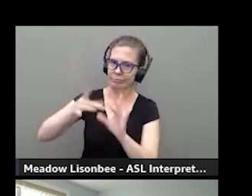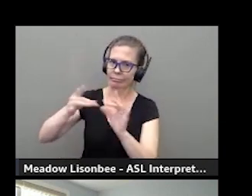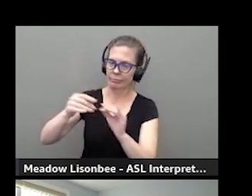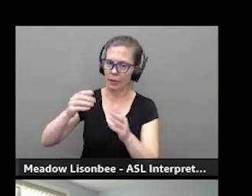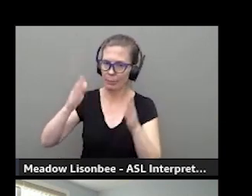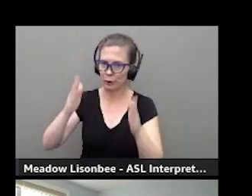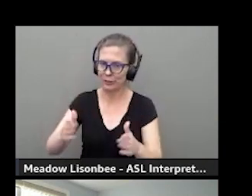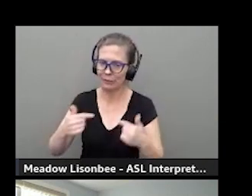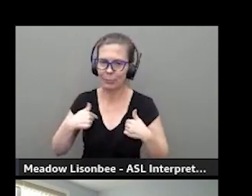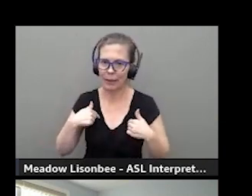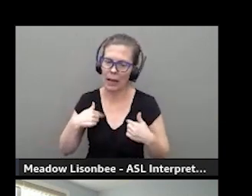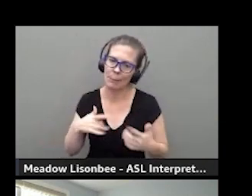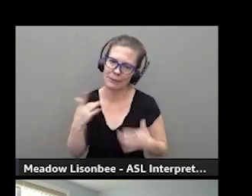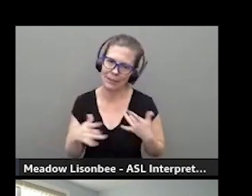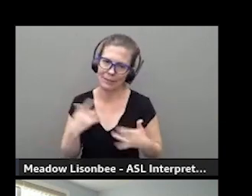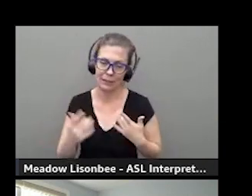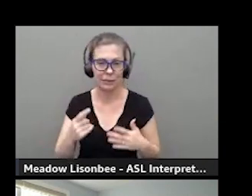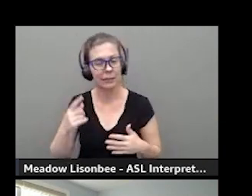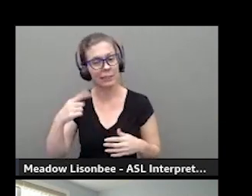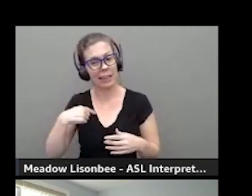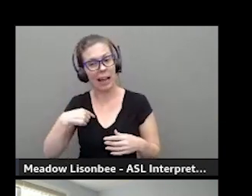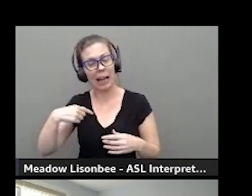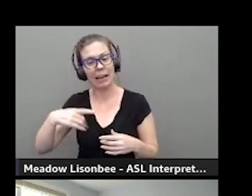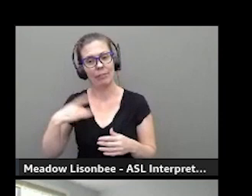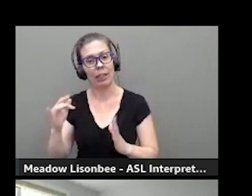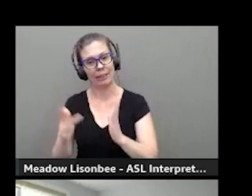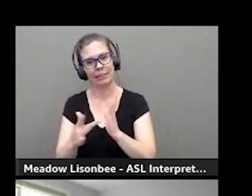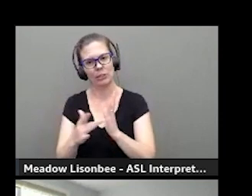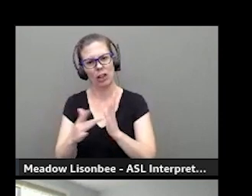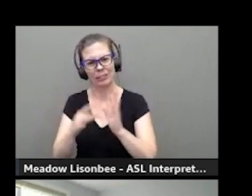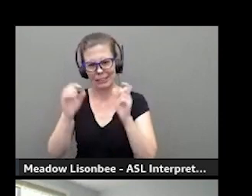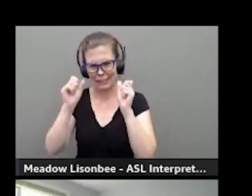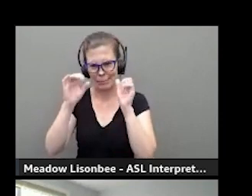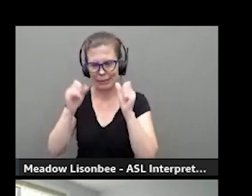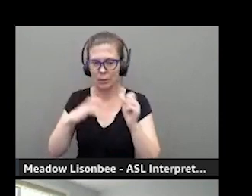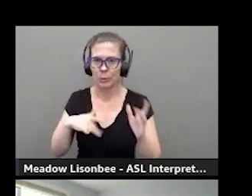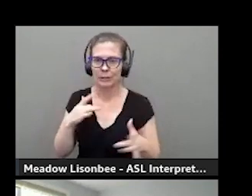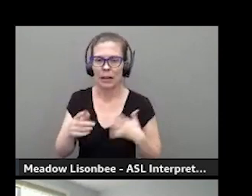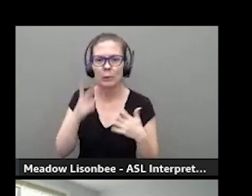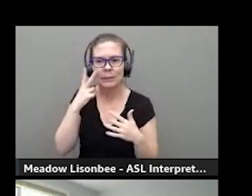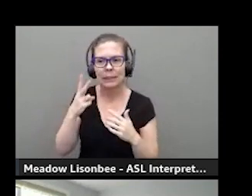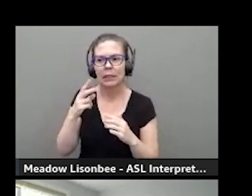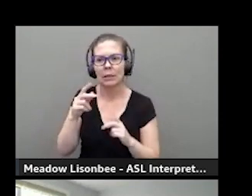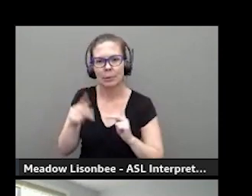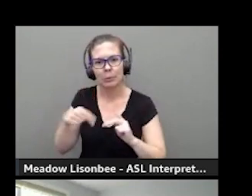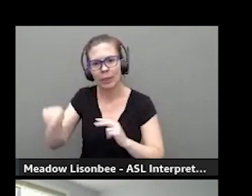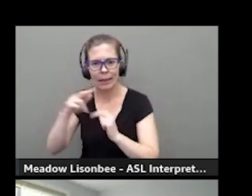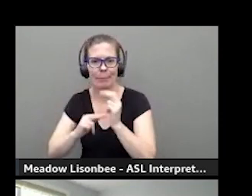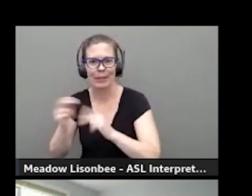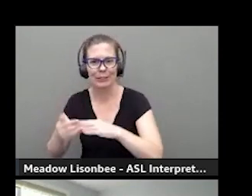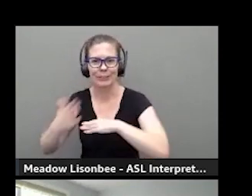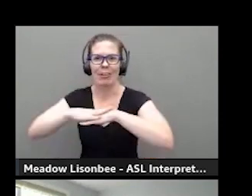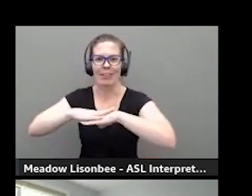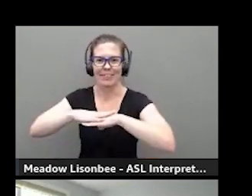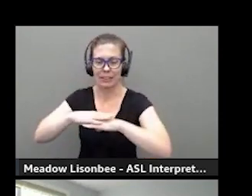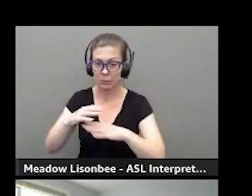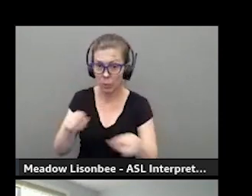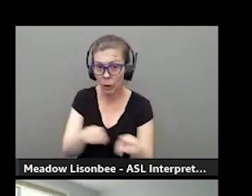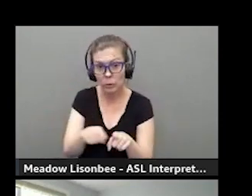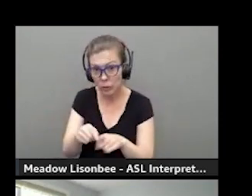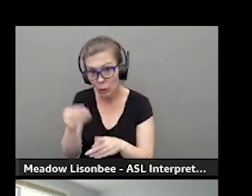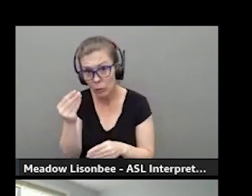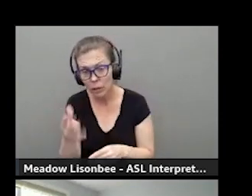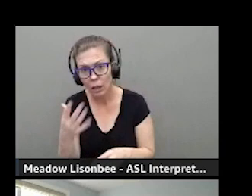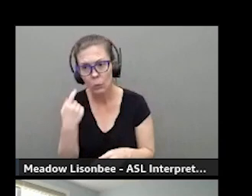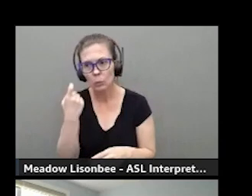about because I think the technology is amazing and I'm excited to see what people build on it. But the thing I want to also throw out is that